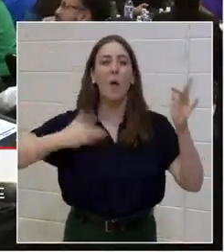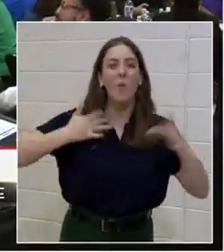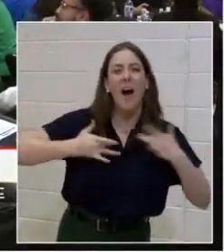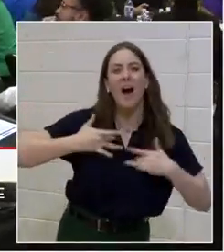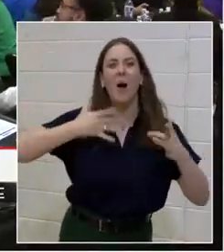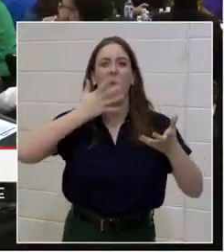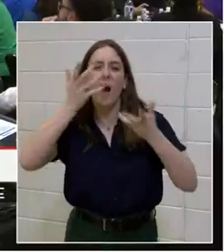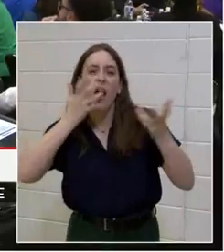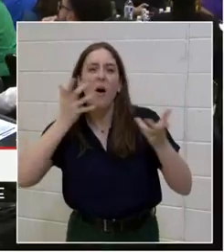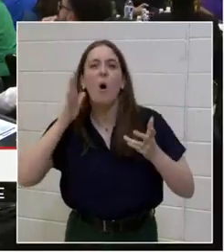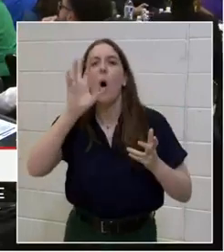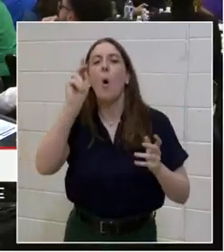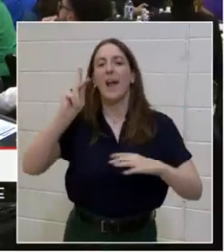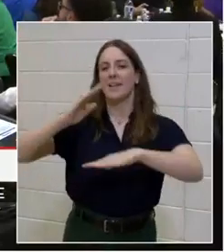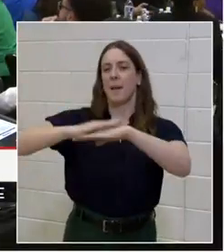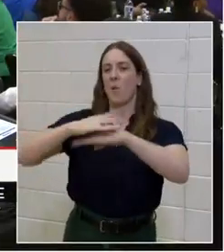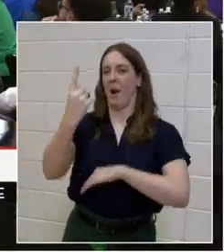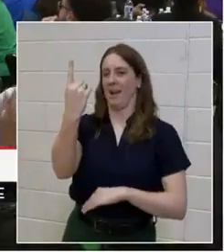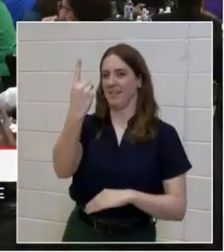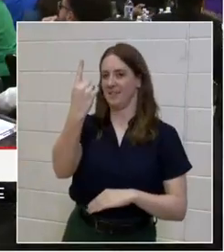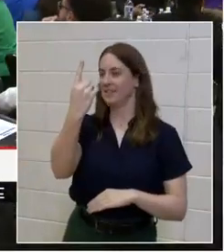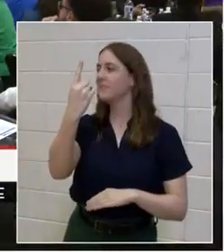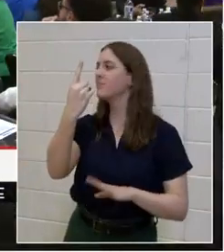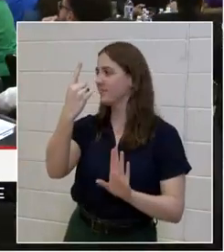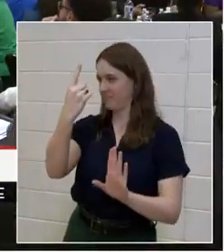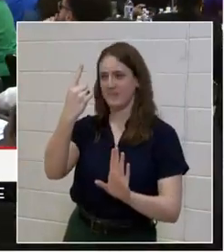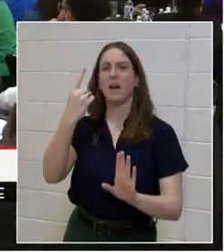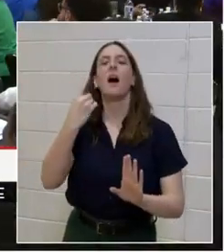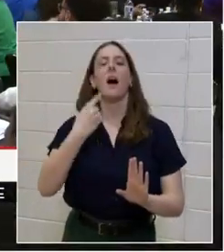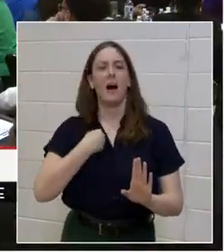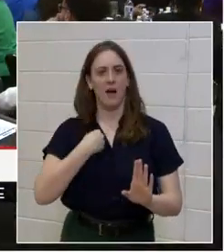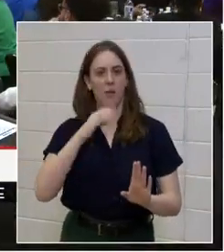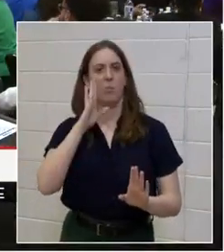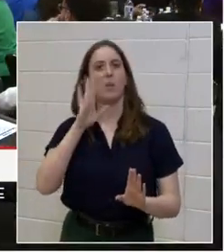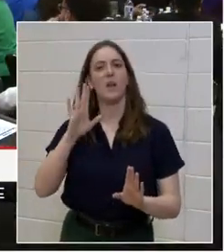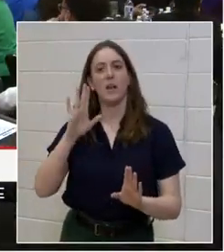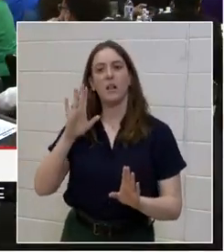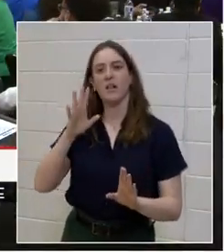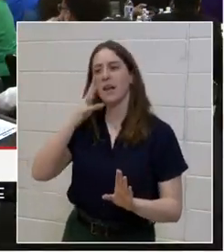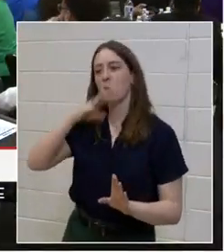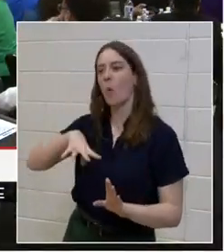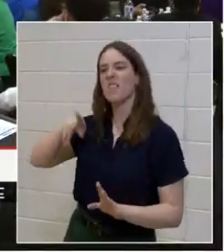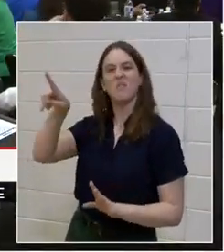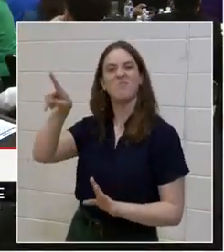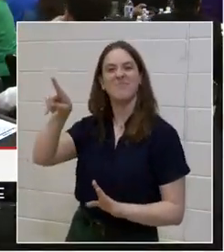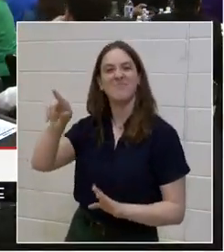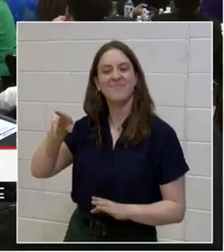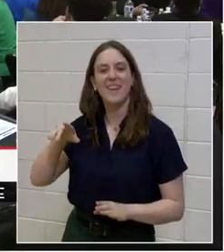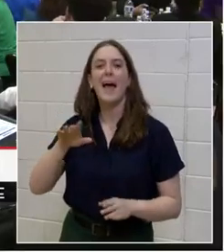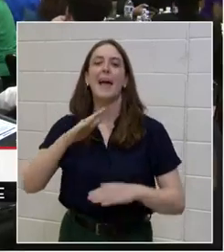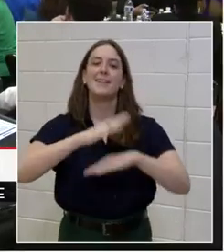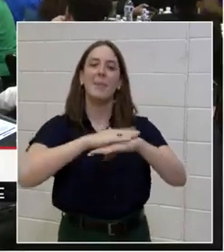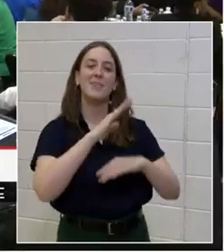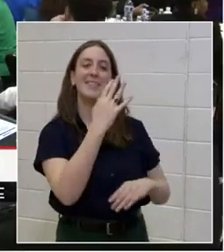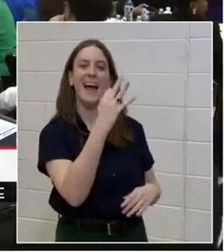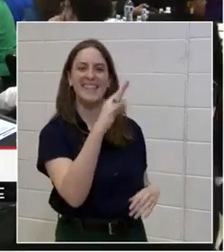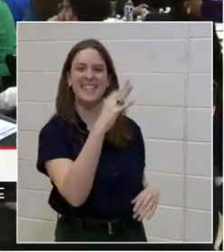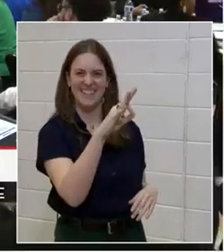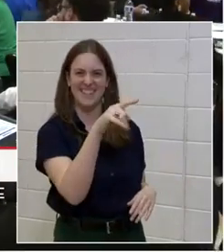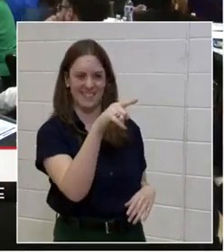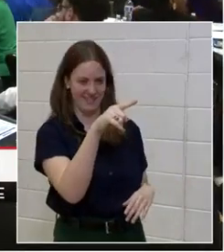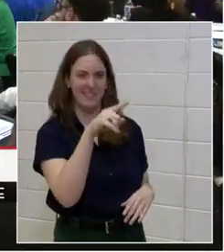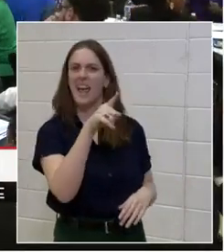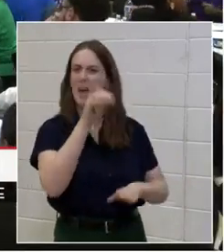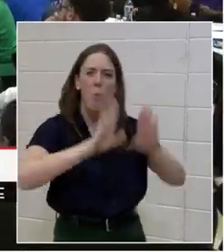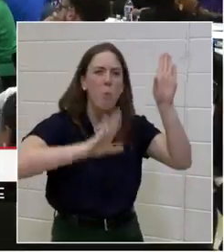I'm trying to ignore table 1. So I am going to ignore them for now, and let's go to table 19, which was waving pretty hard.